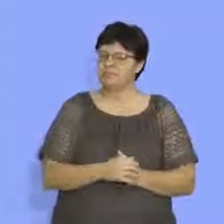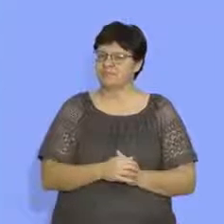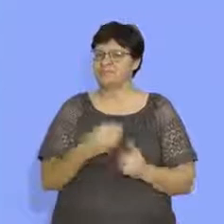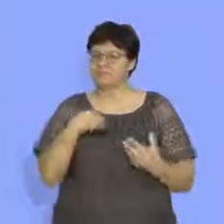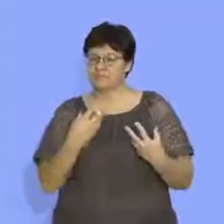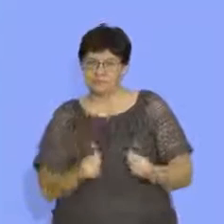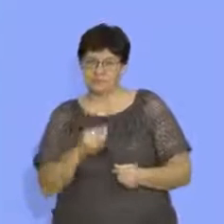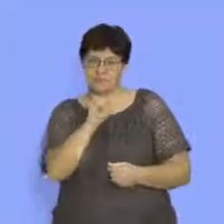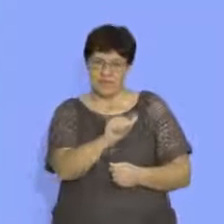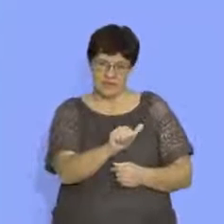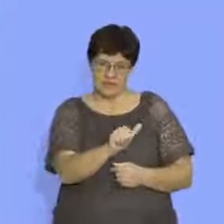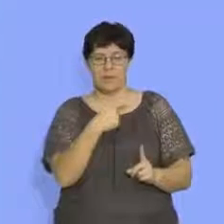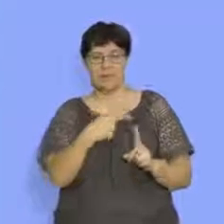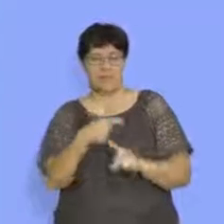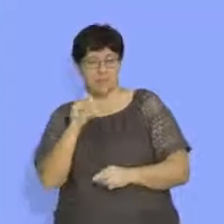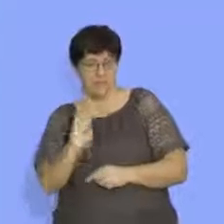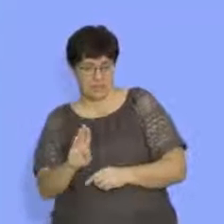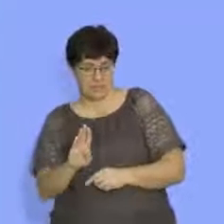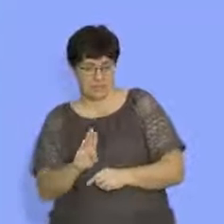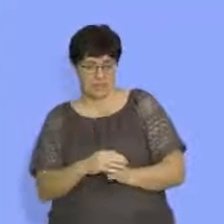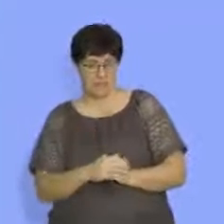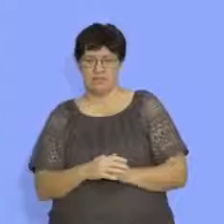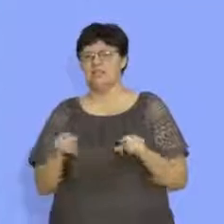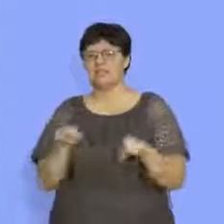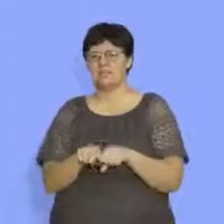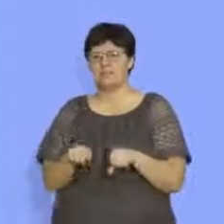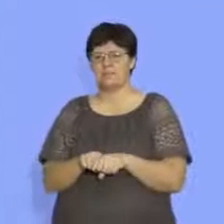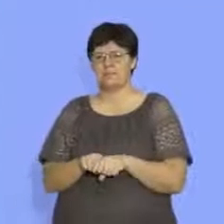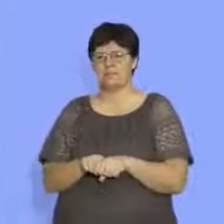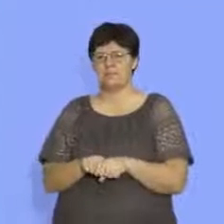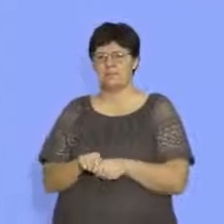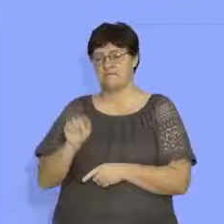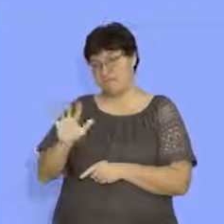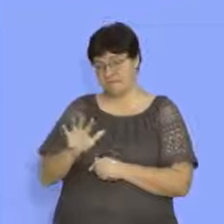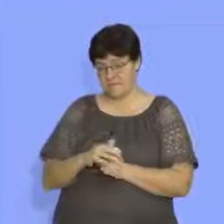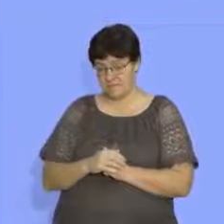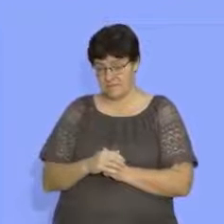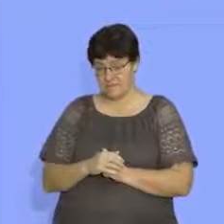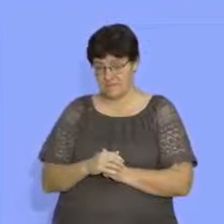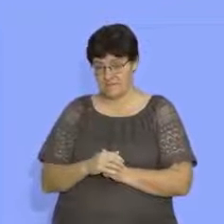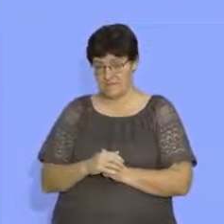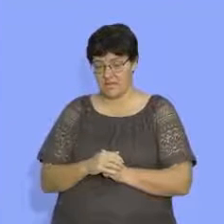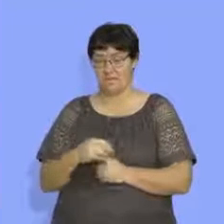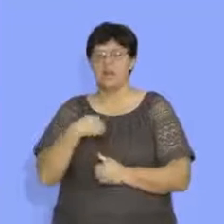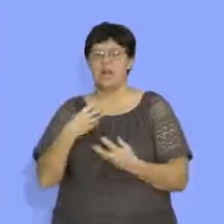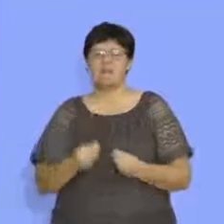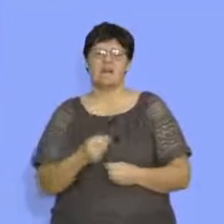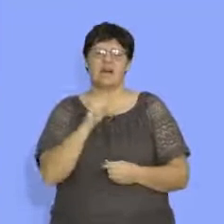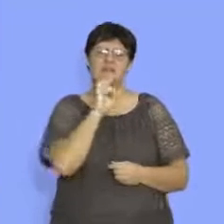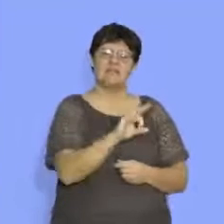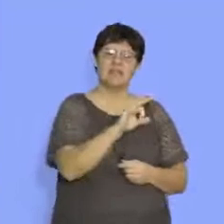means, if I have A plus B is equals to 5, right? And I